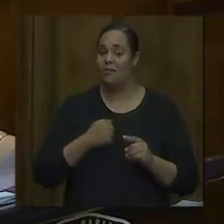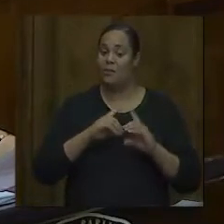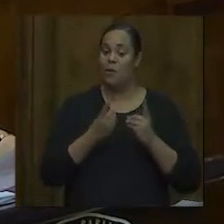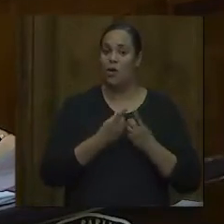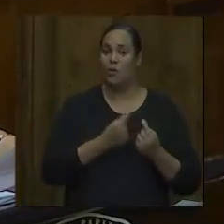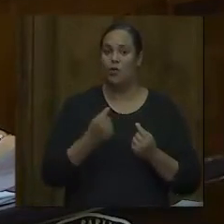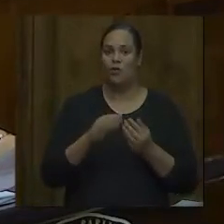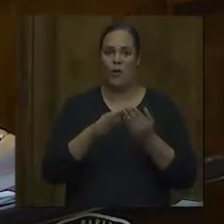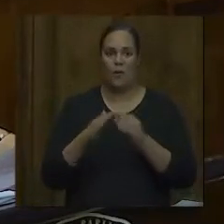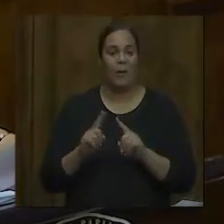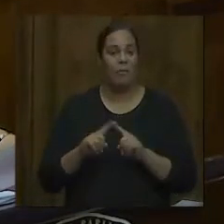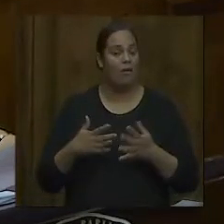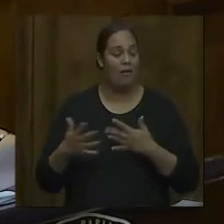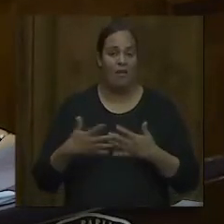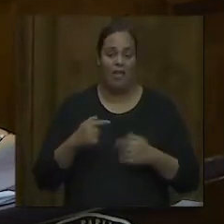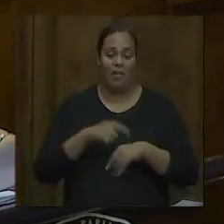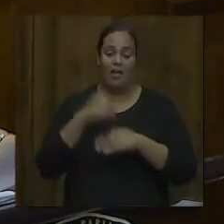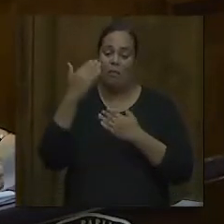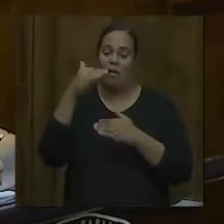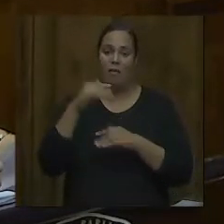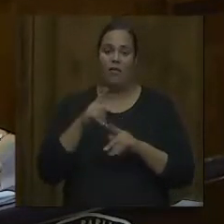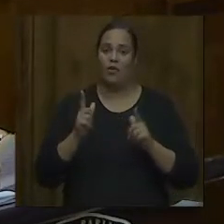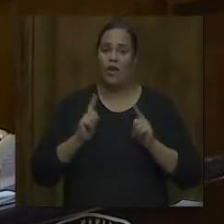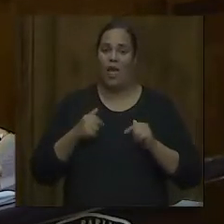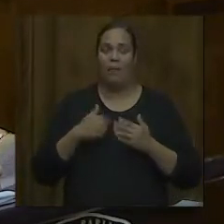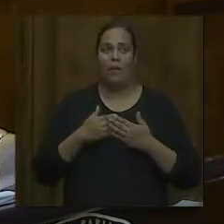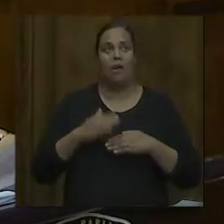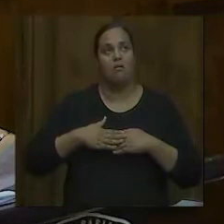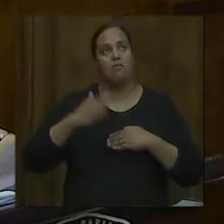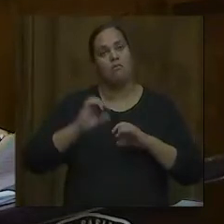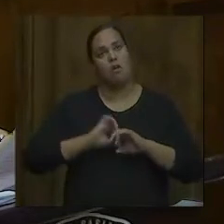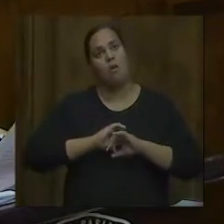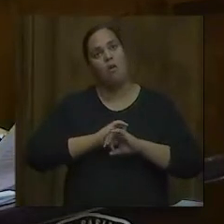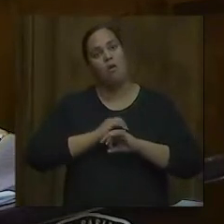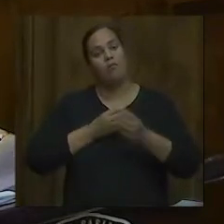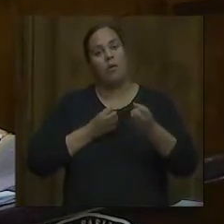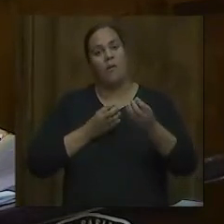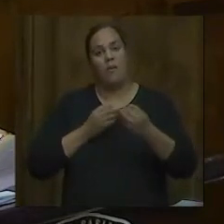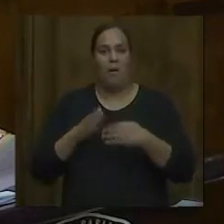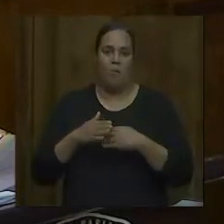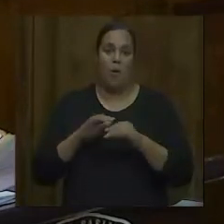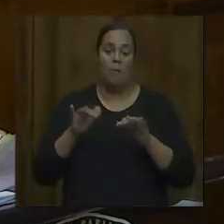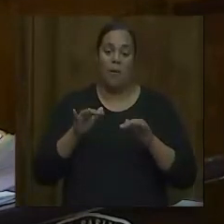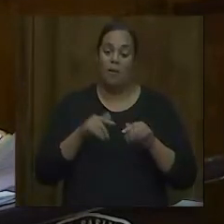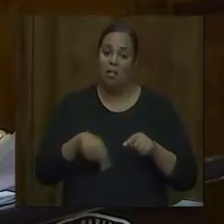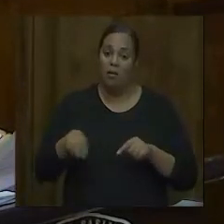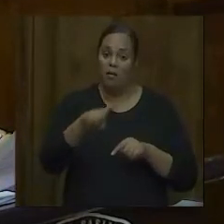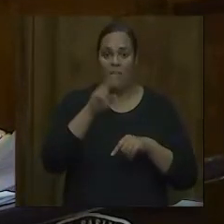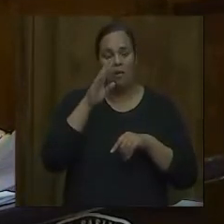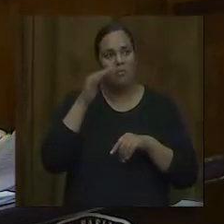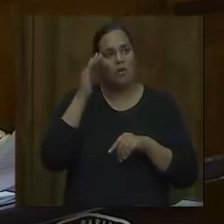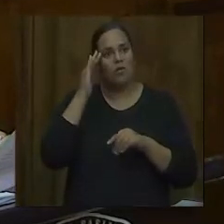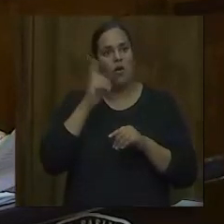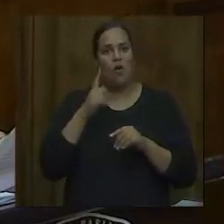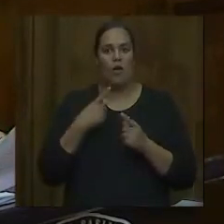communities. However, the time limit does not allow for me to elaborate on all of this. The people on the ground must, however, know